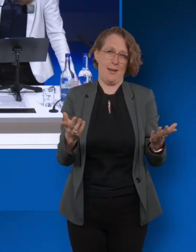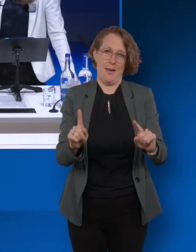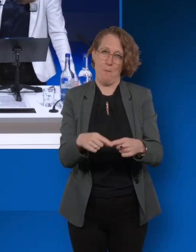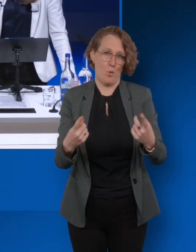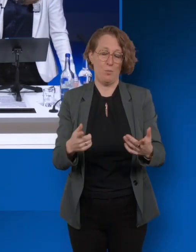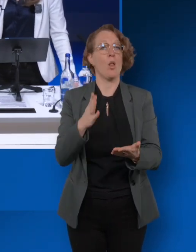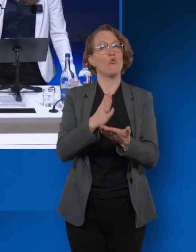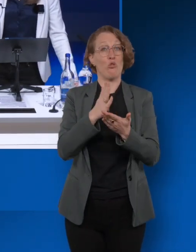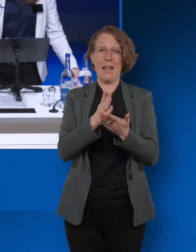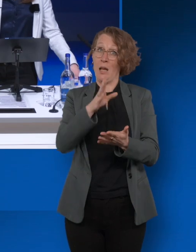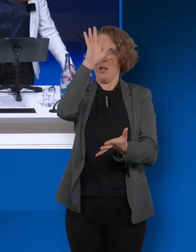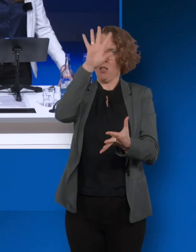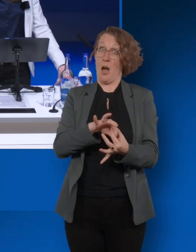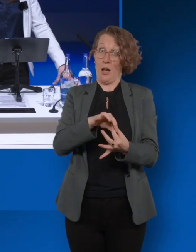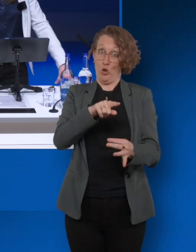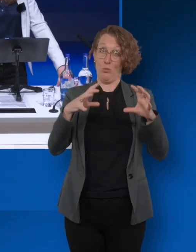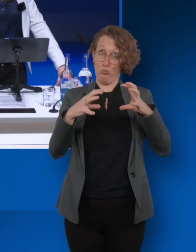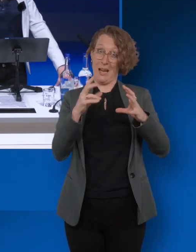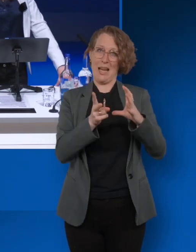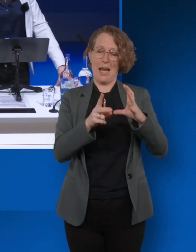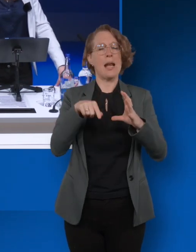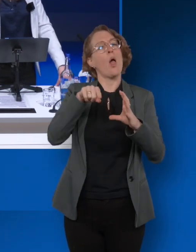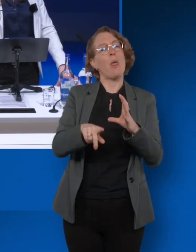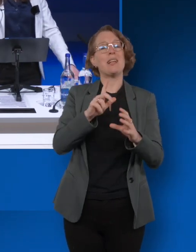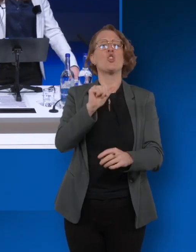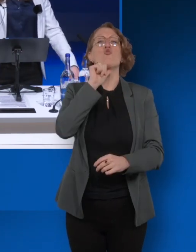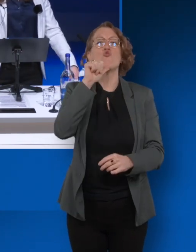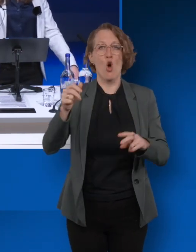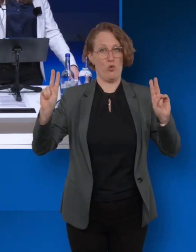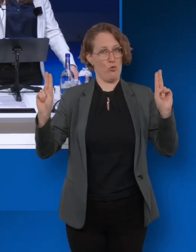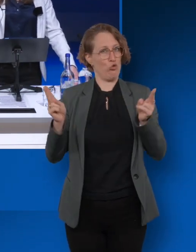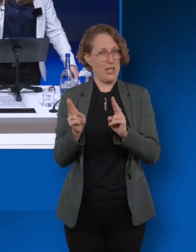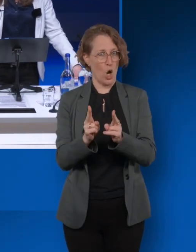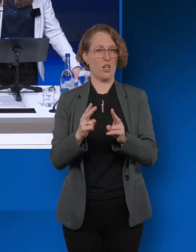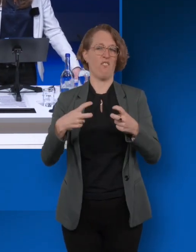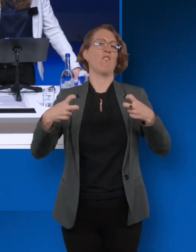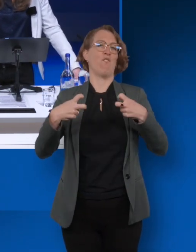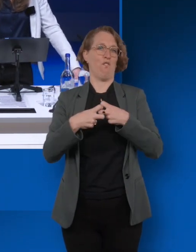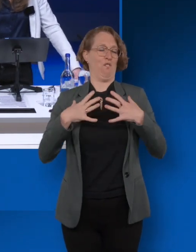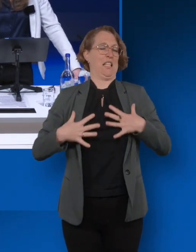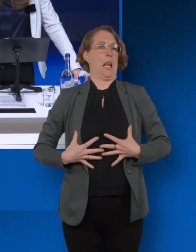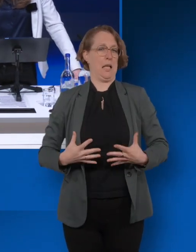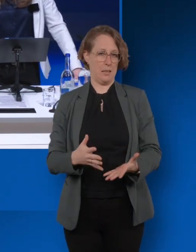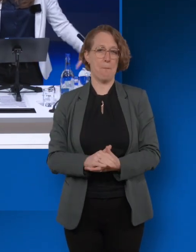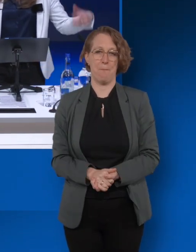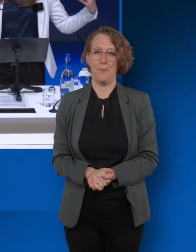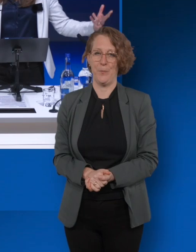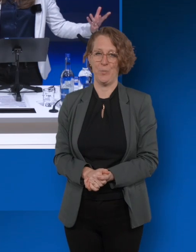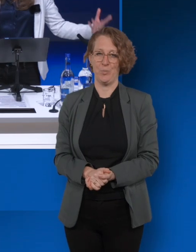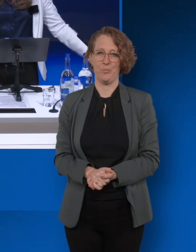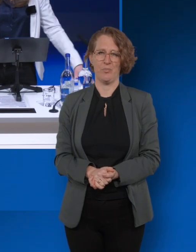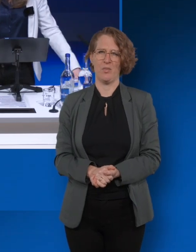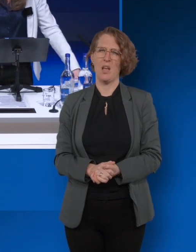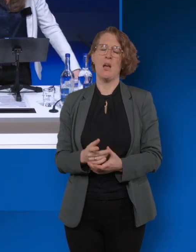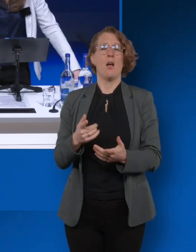tied to the brain. And this is referred to as non-reductive physicalism. A little bit like maybe